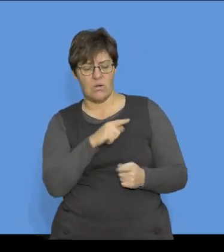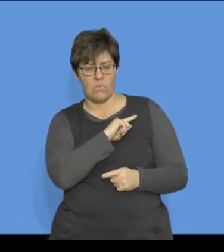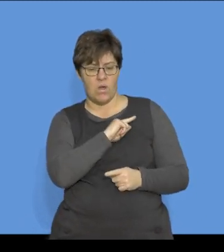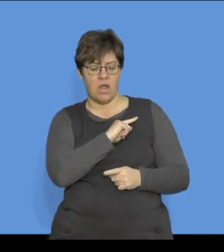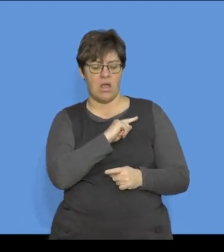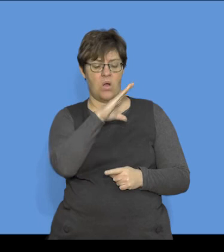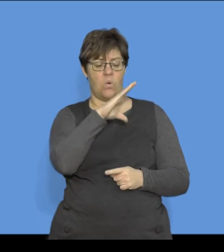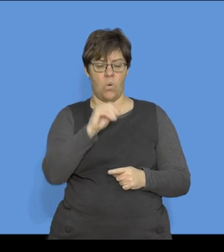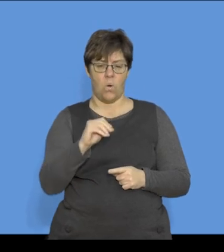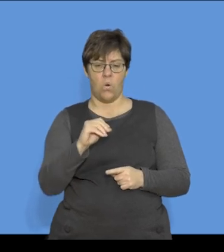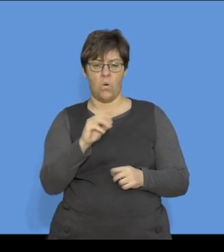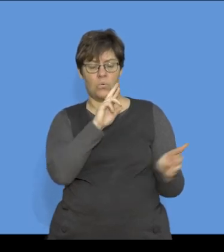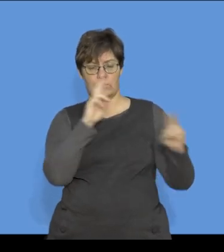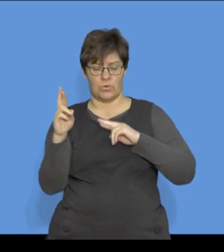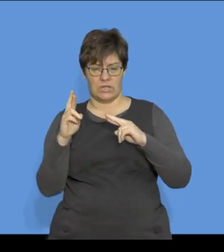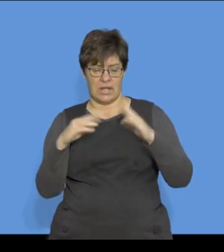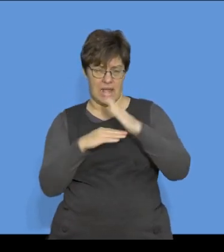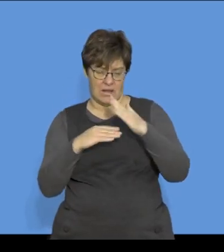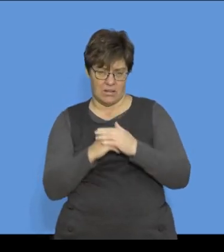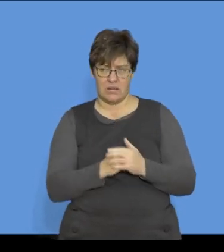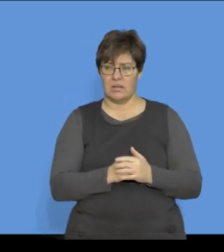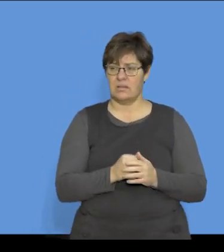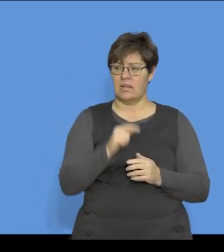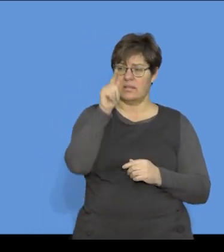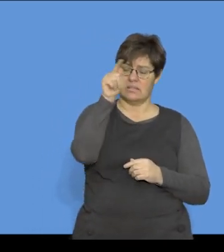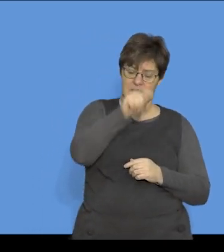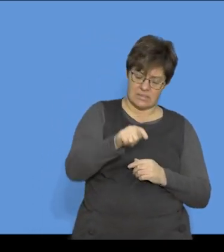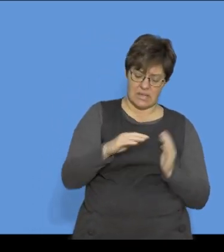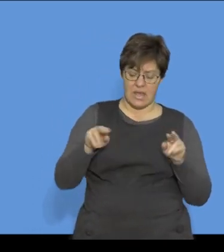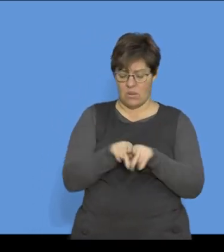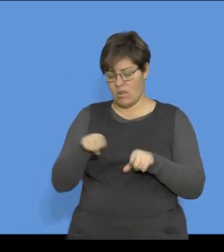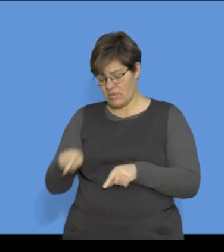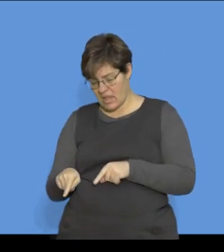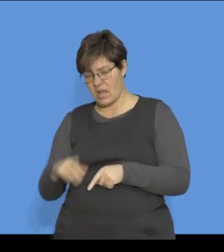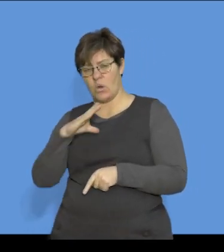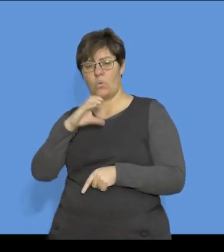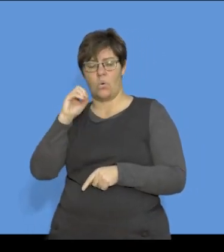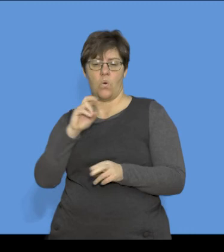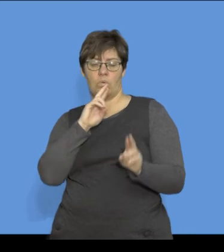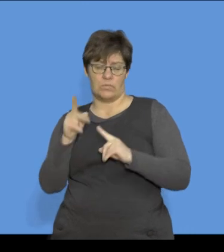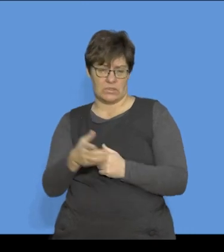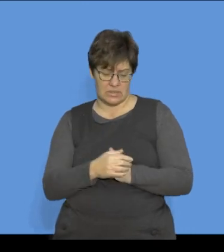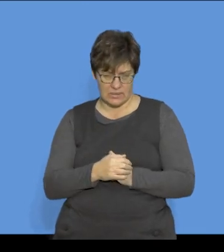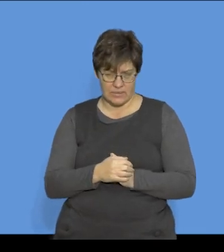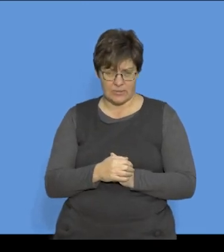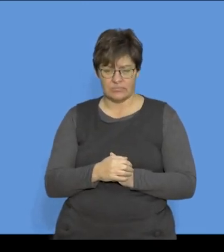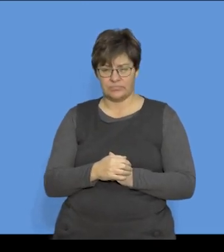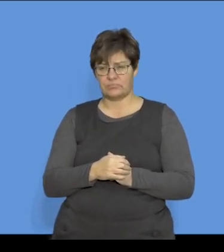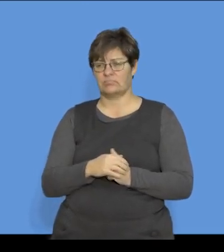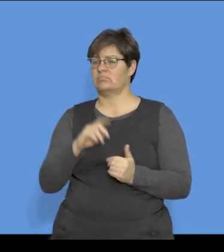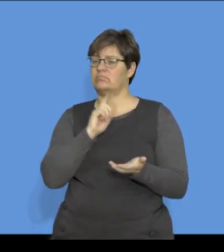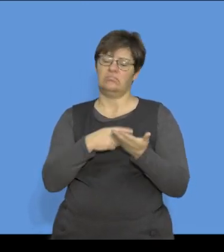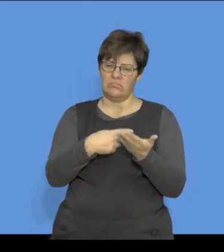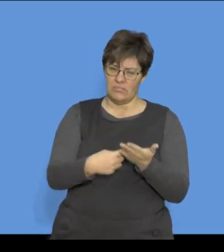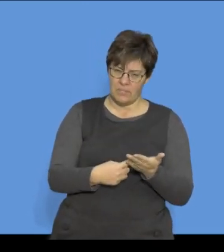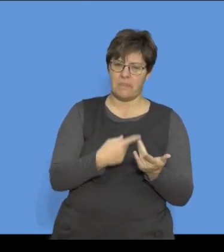corresponding angles, and then this angle here will be equal to that angle there. And then you can try and talk about having